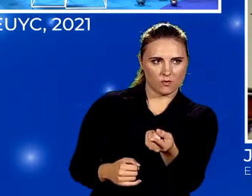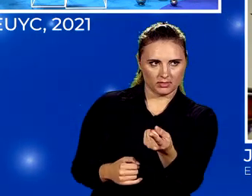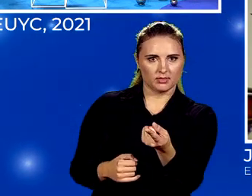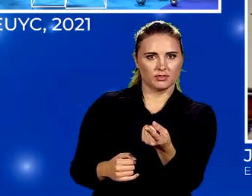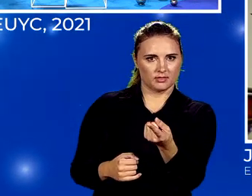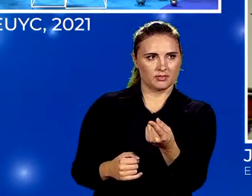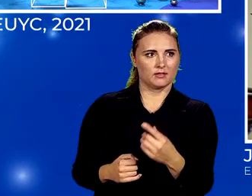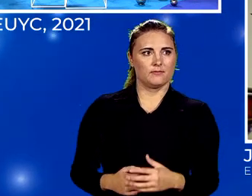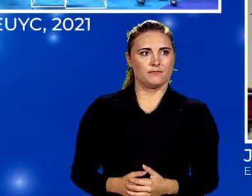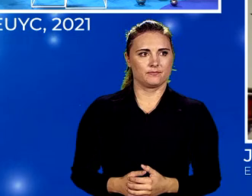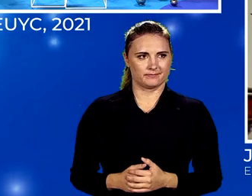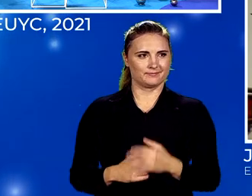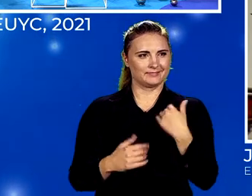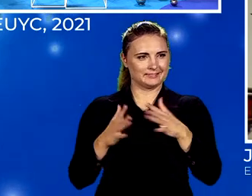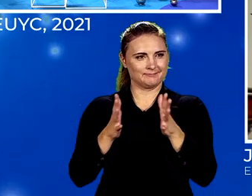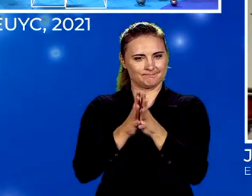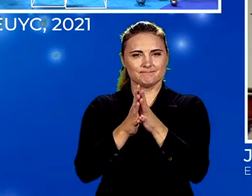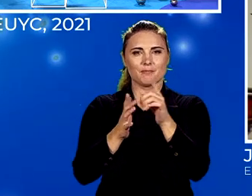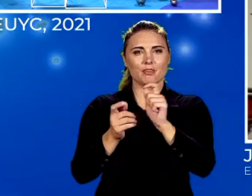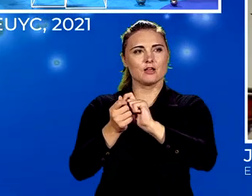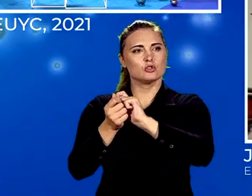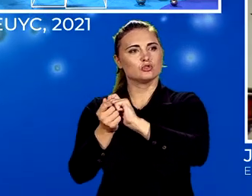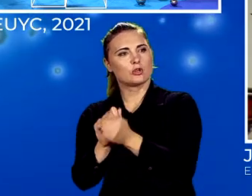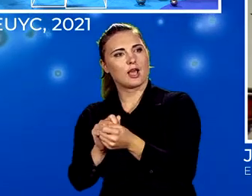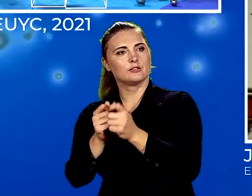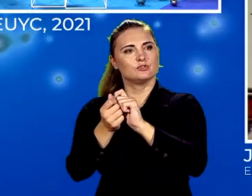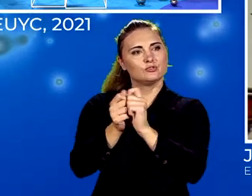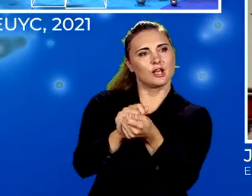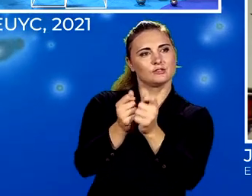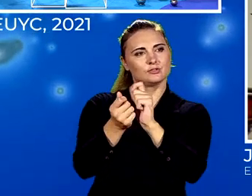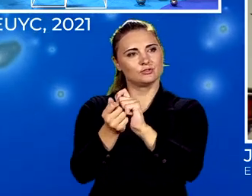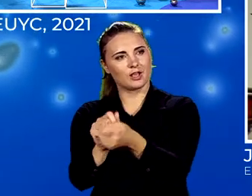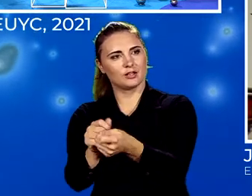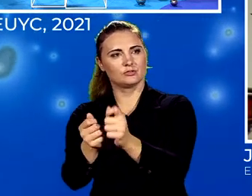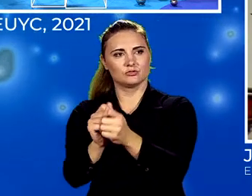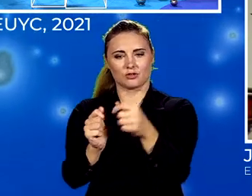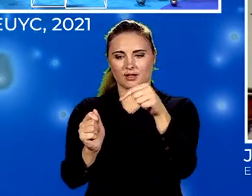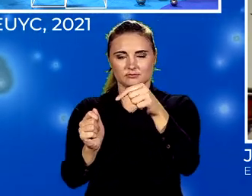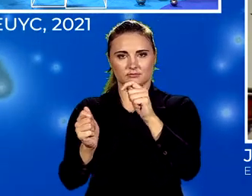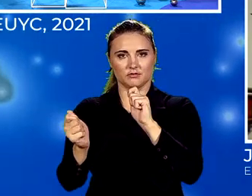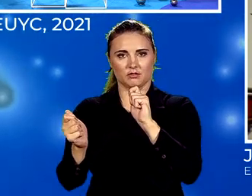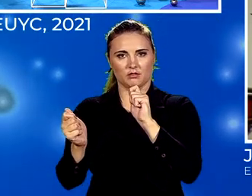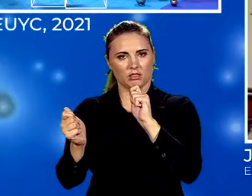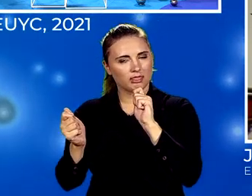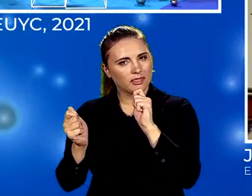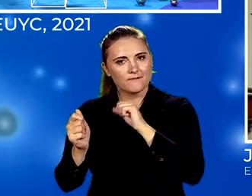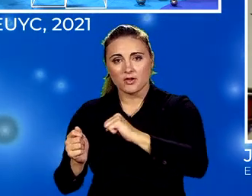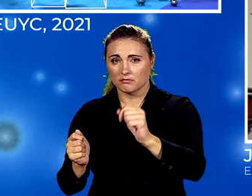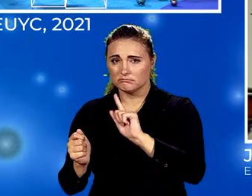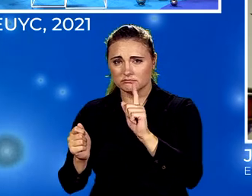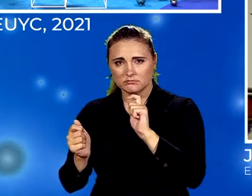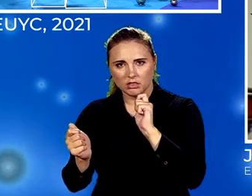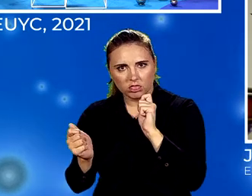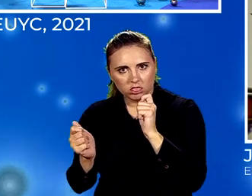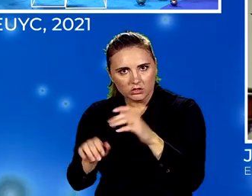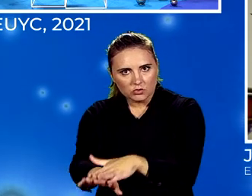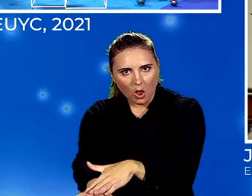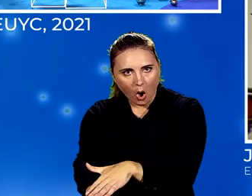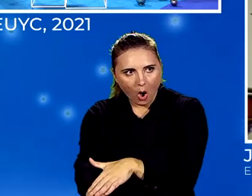about change. Indeed, change comes very slowly, and we can all admit that. But I will